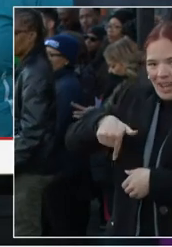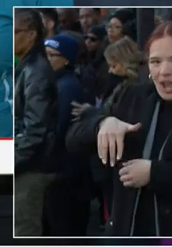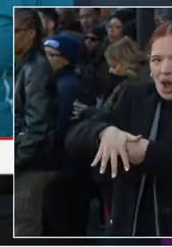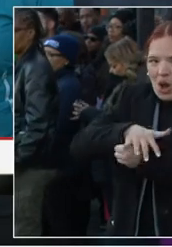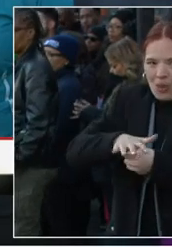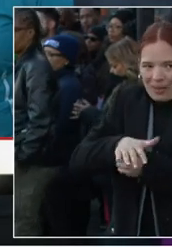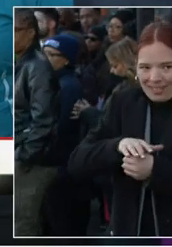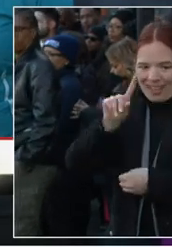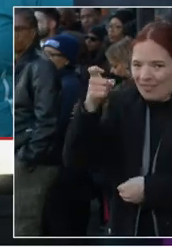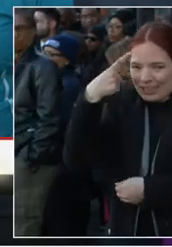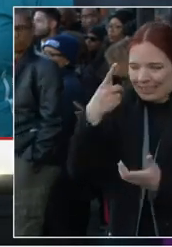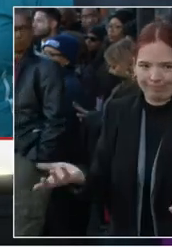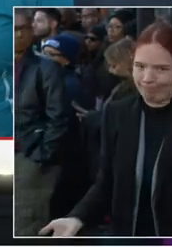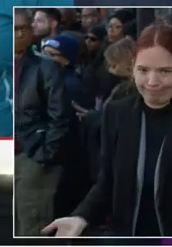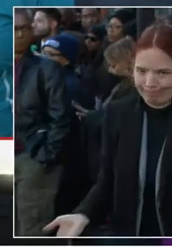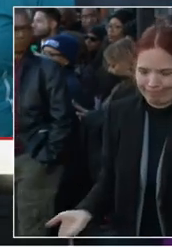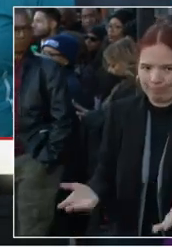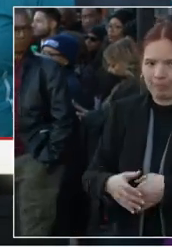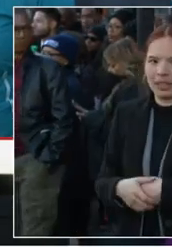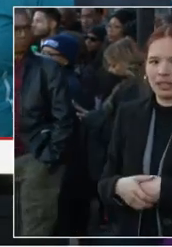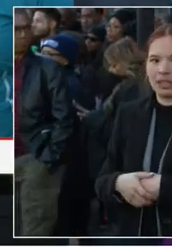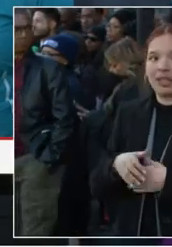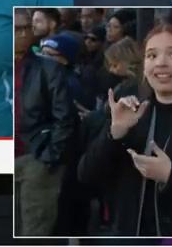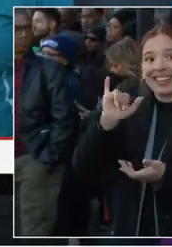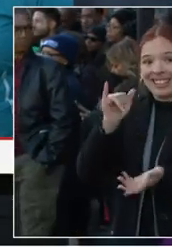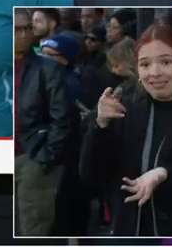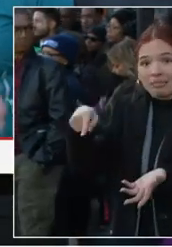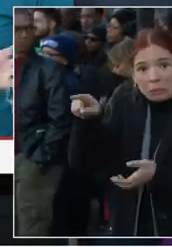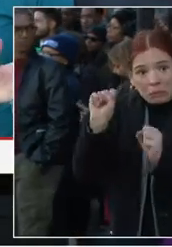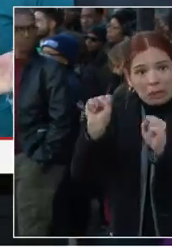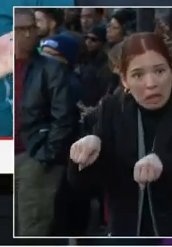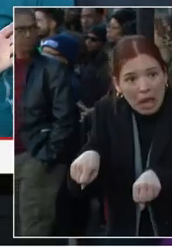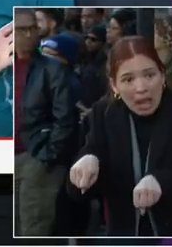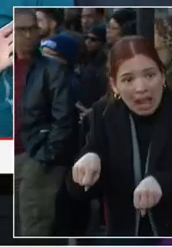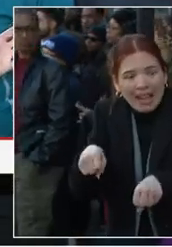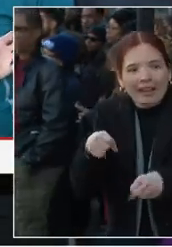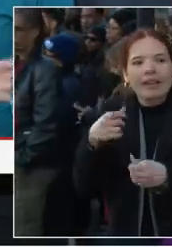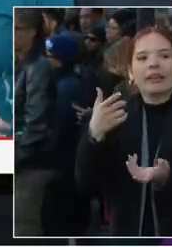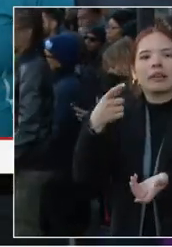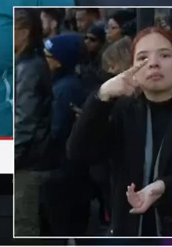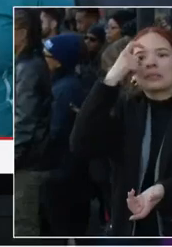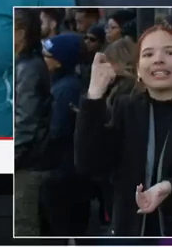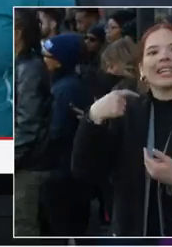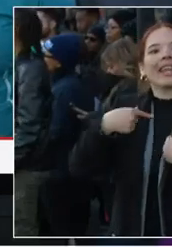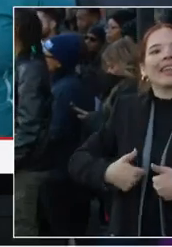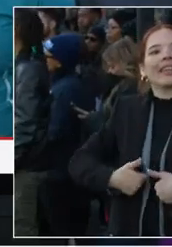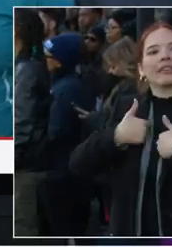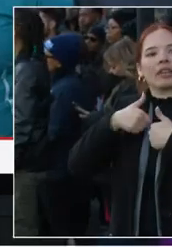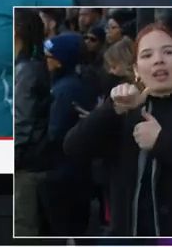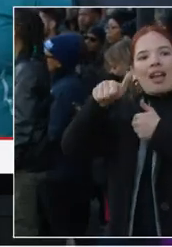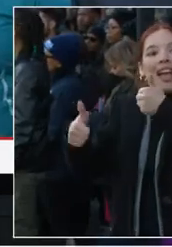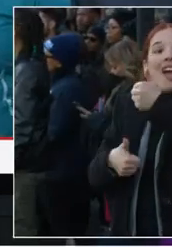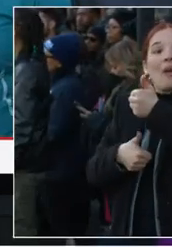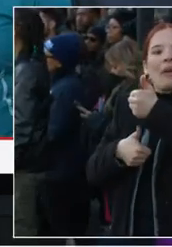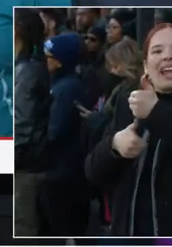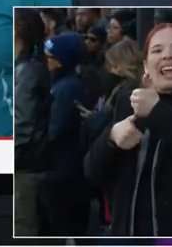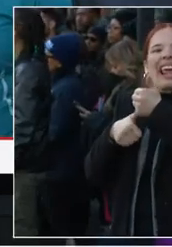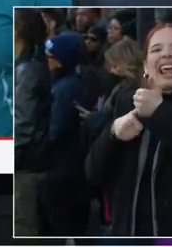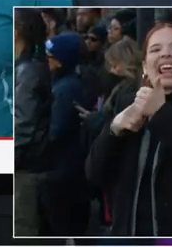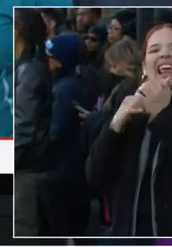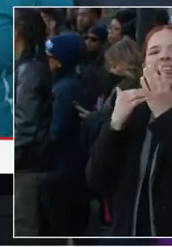governance. The fact that they can is because we live under limited home